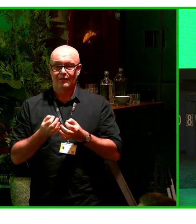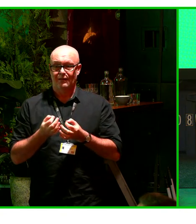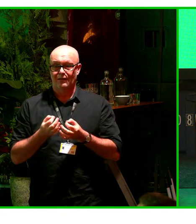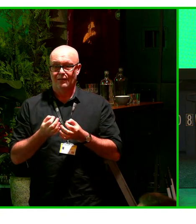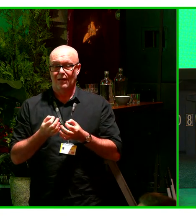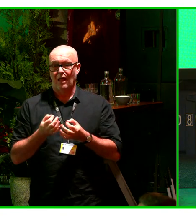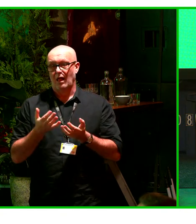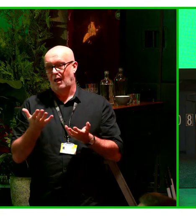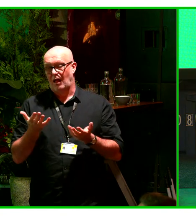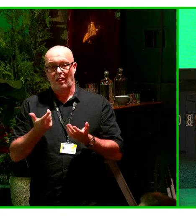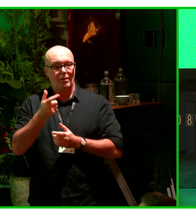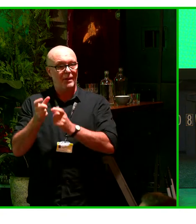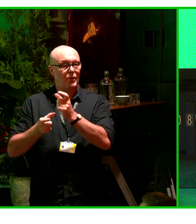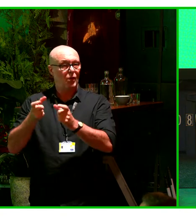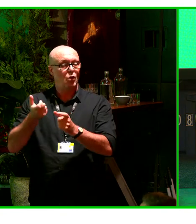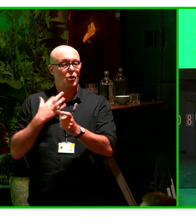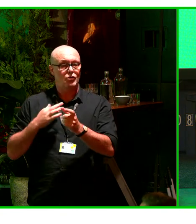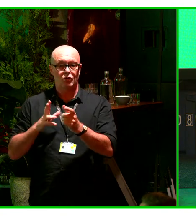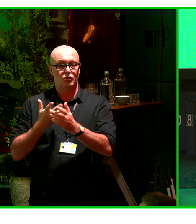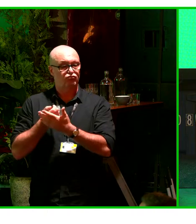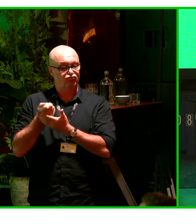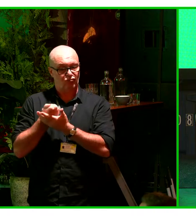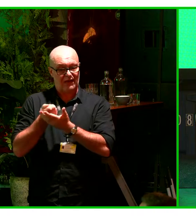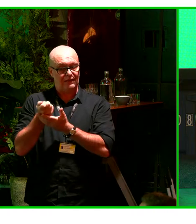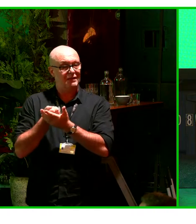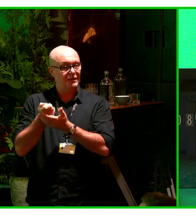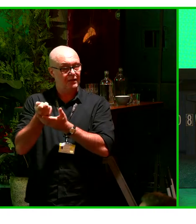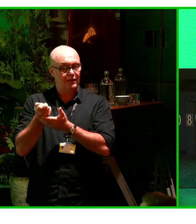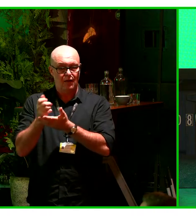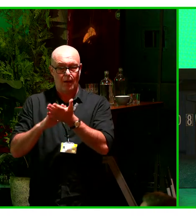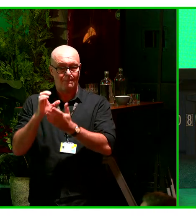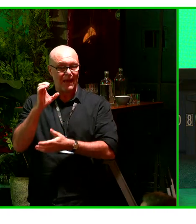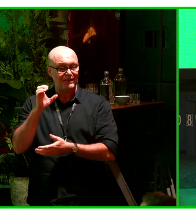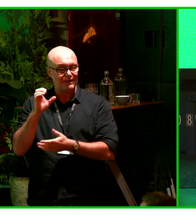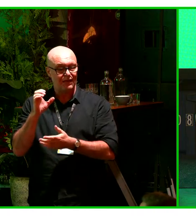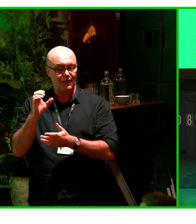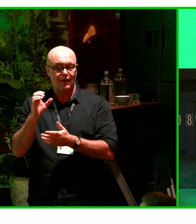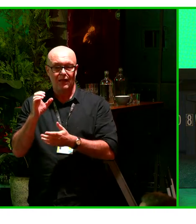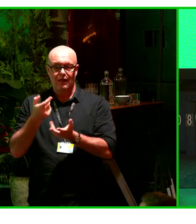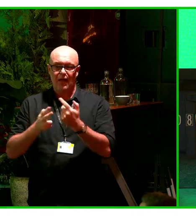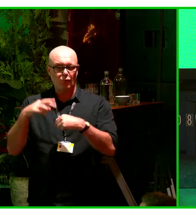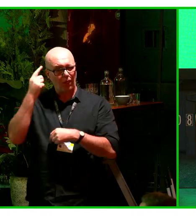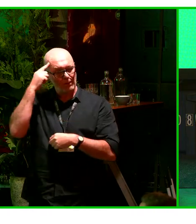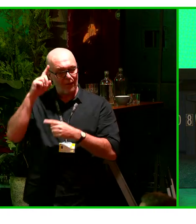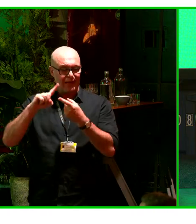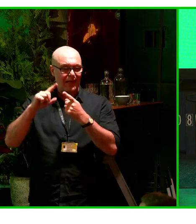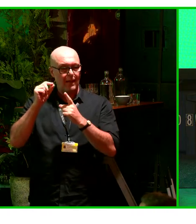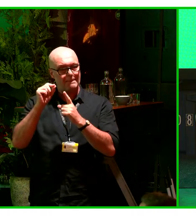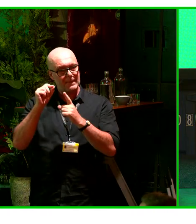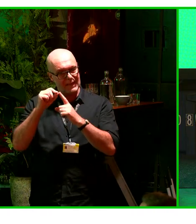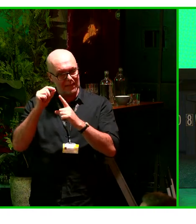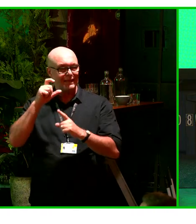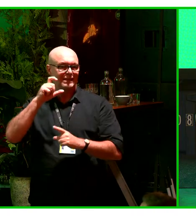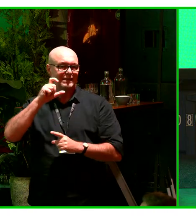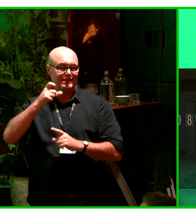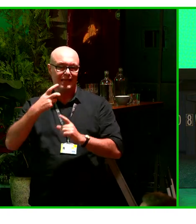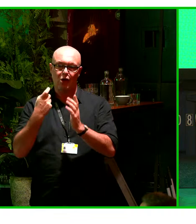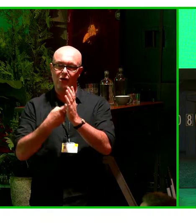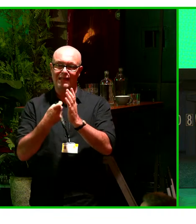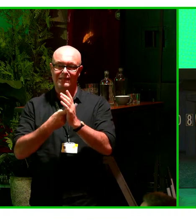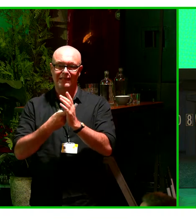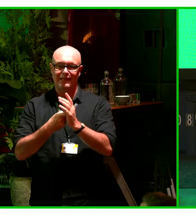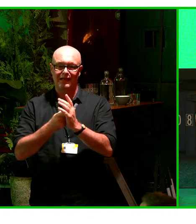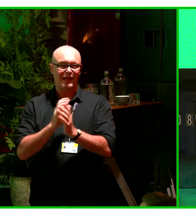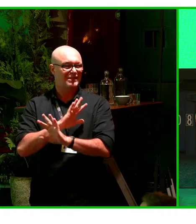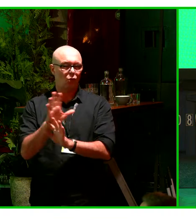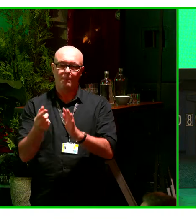lets in the Manchester area recently. The EPC rating and the environmental rating was not high on their selection.